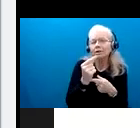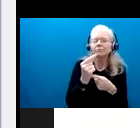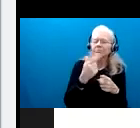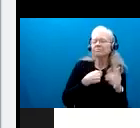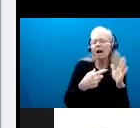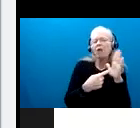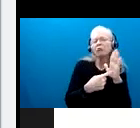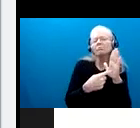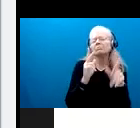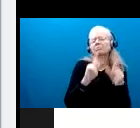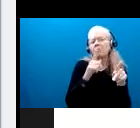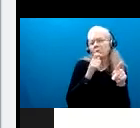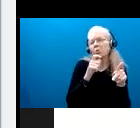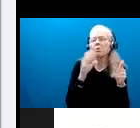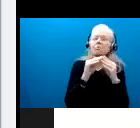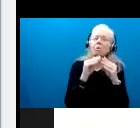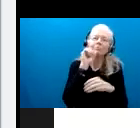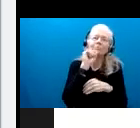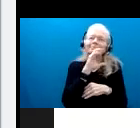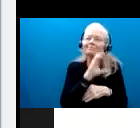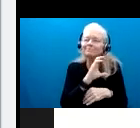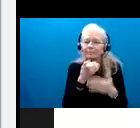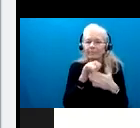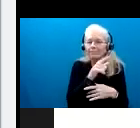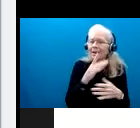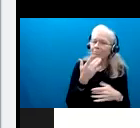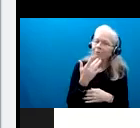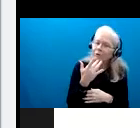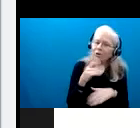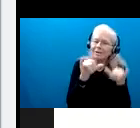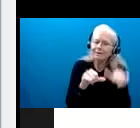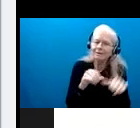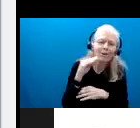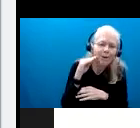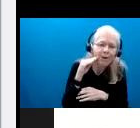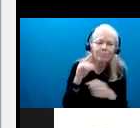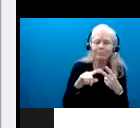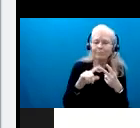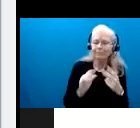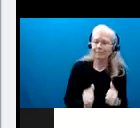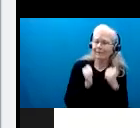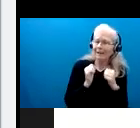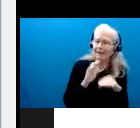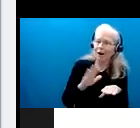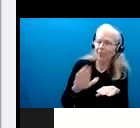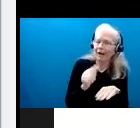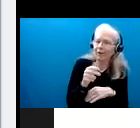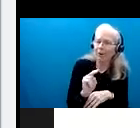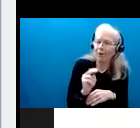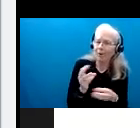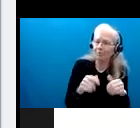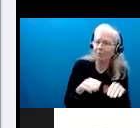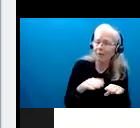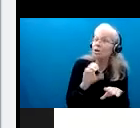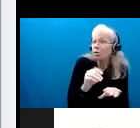population, would prefer to stay at home or live on their own property. So it addresses not only the affordability issue, but also